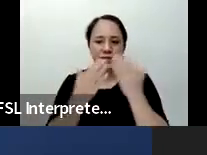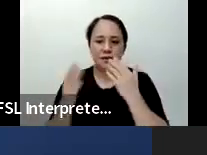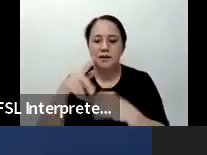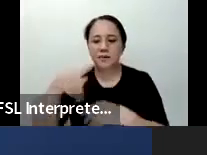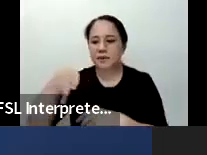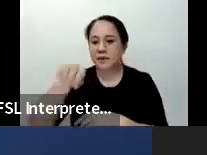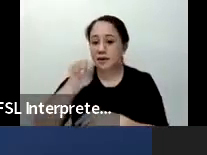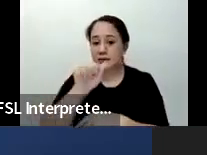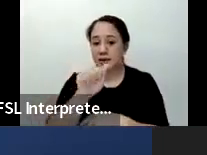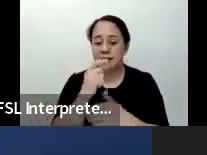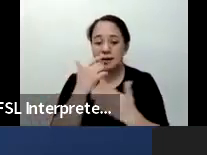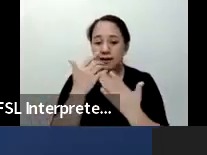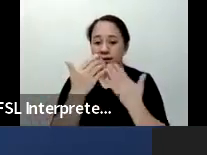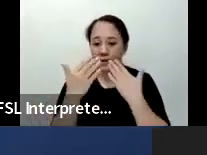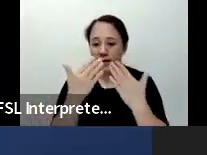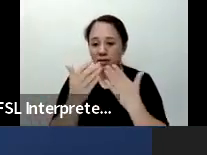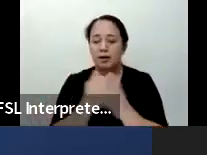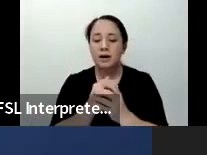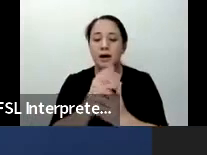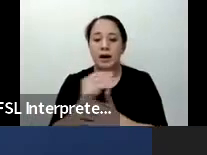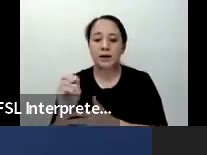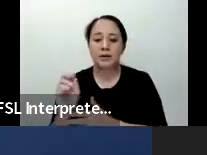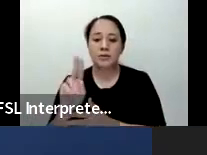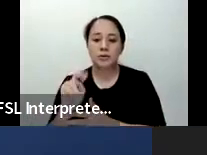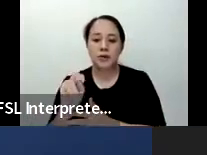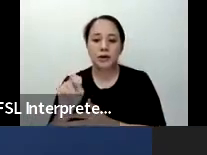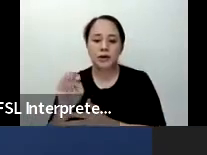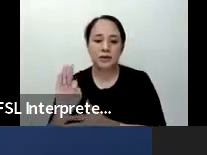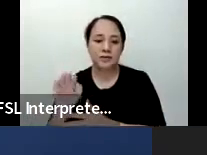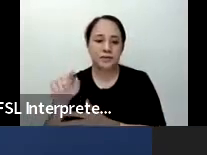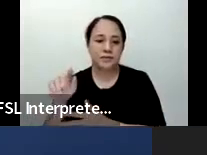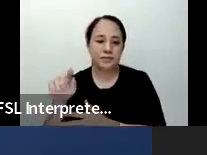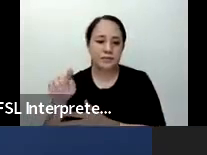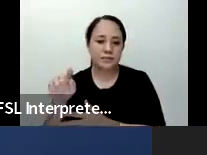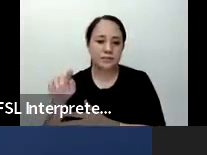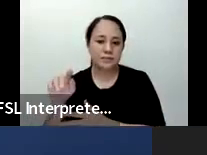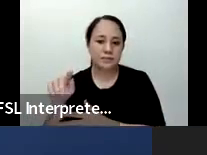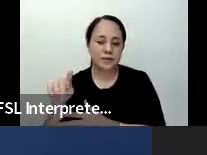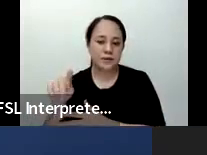Statistics Authority and the UNFPA.